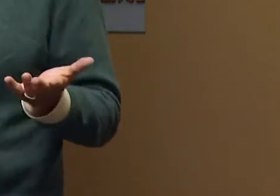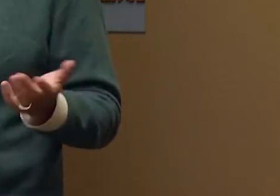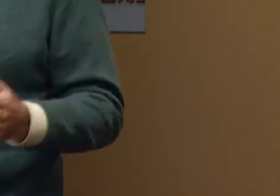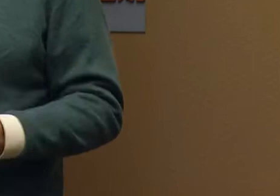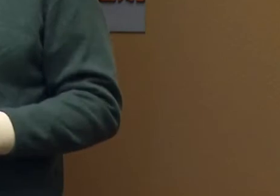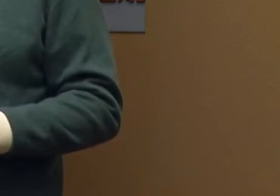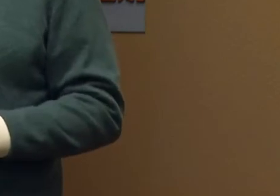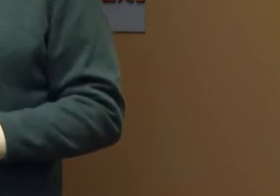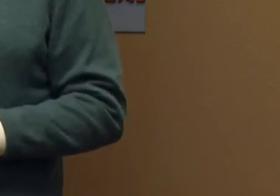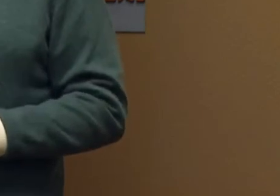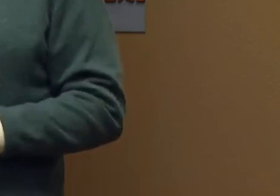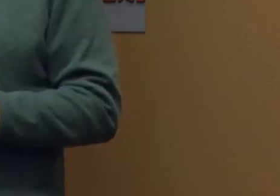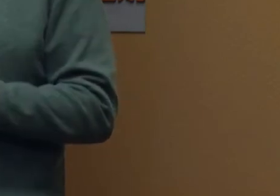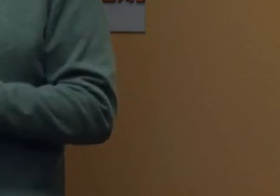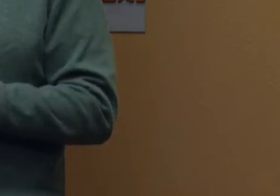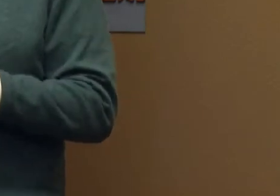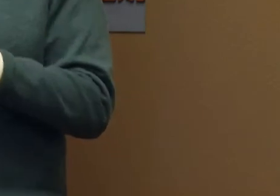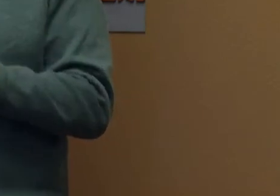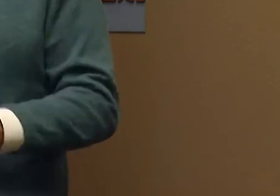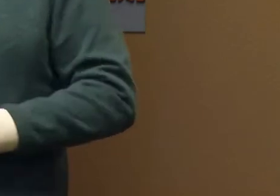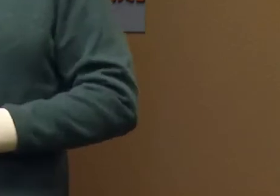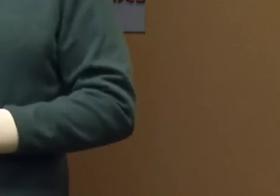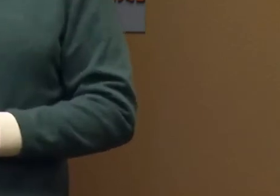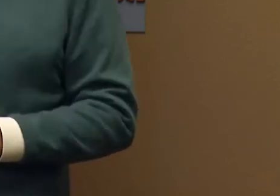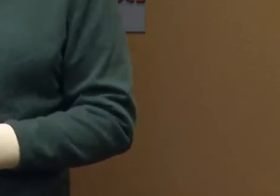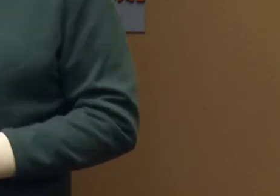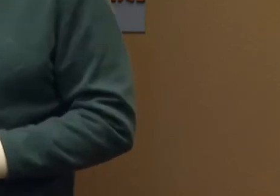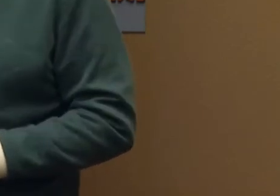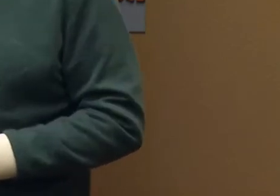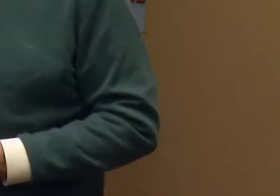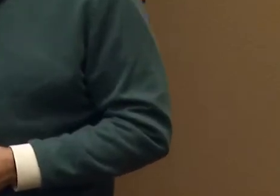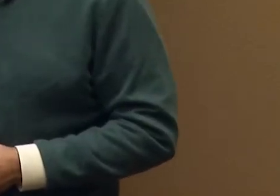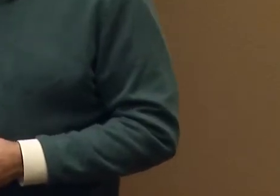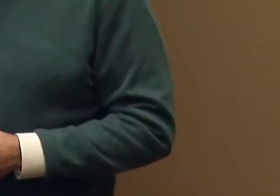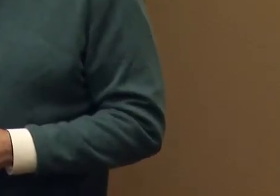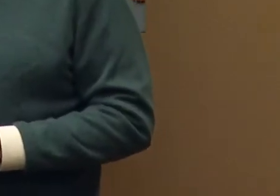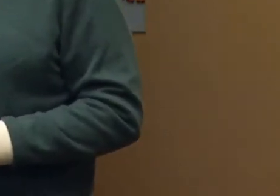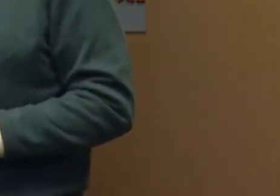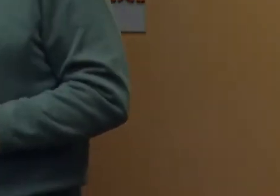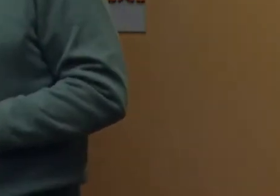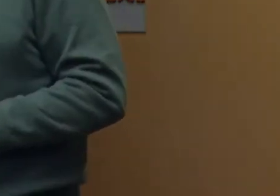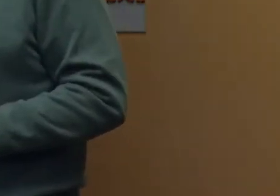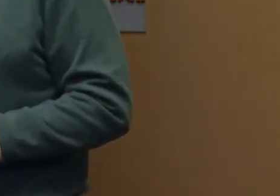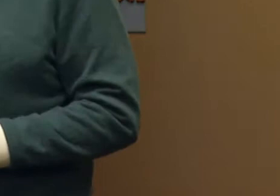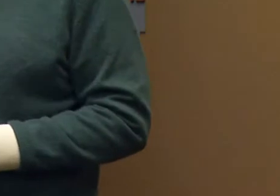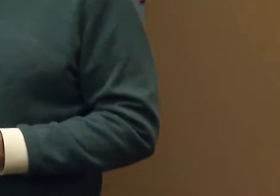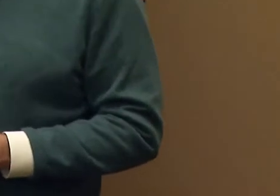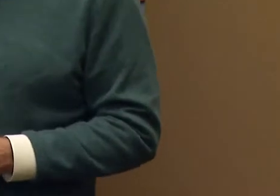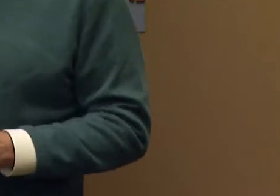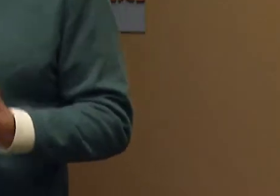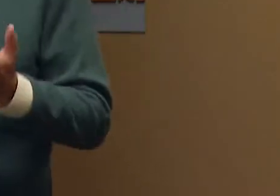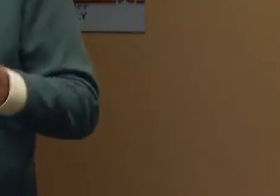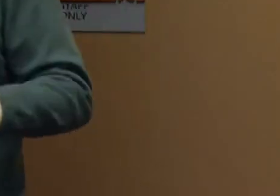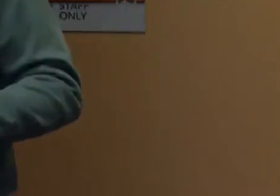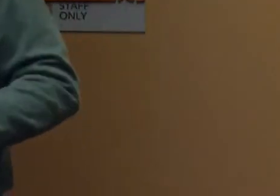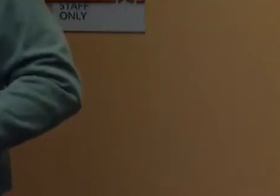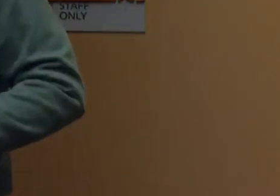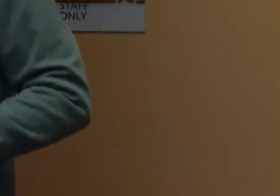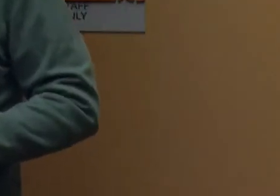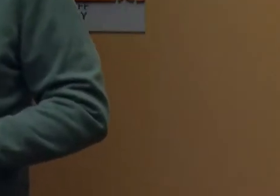me problems breathing, which then I go to my plan B and use American Sign